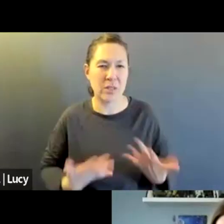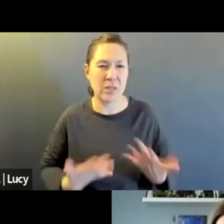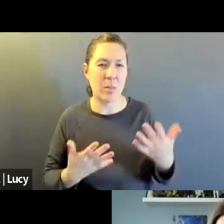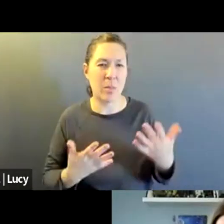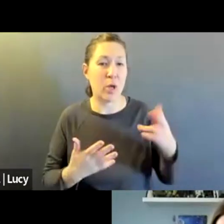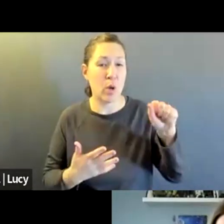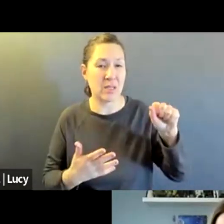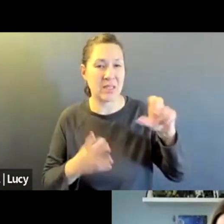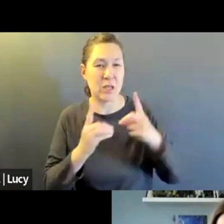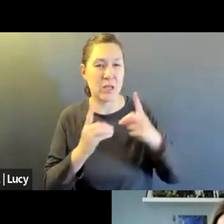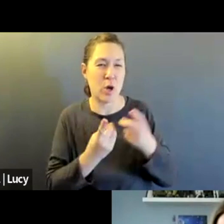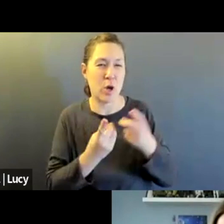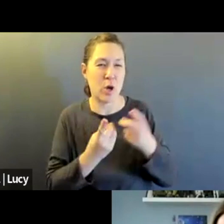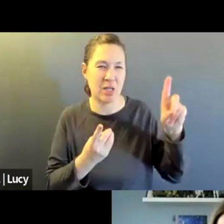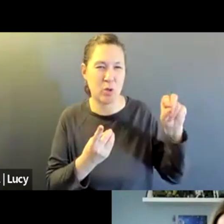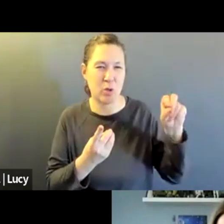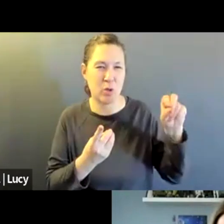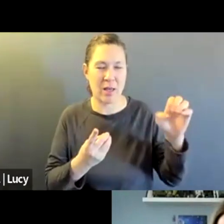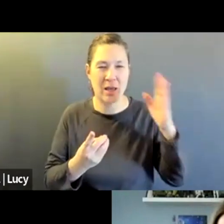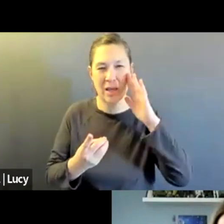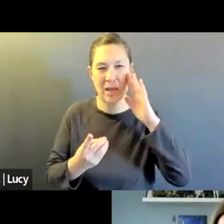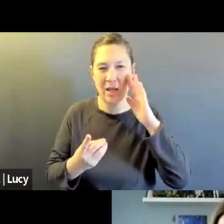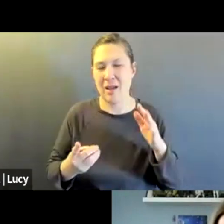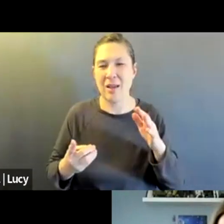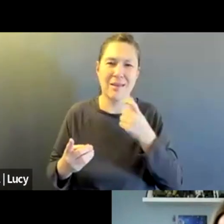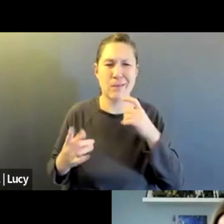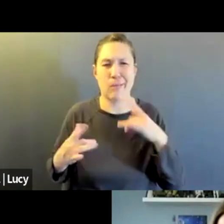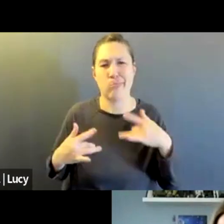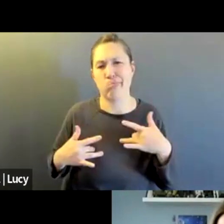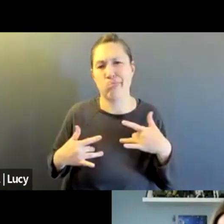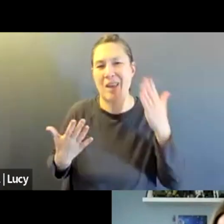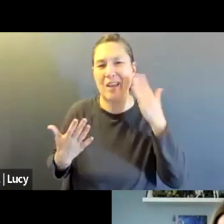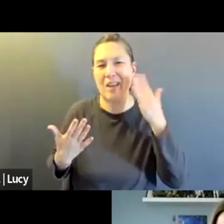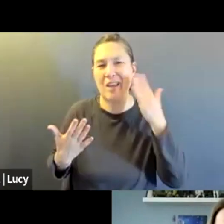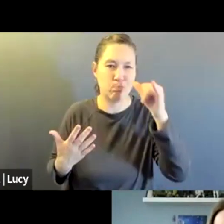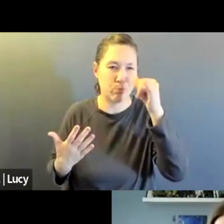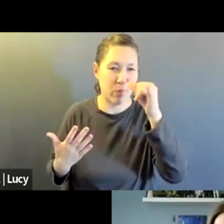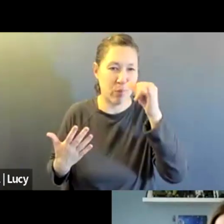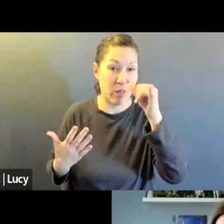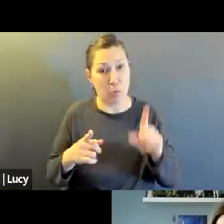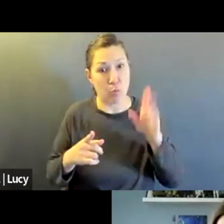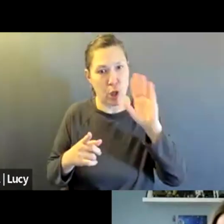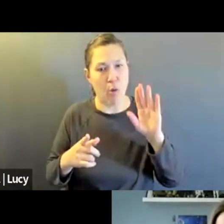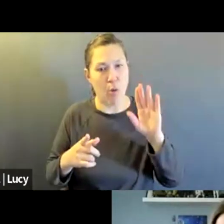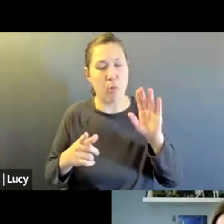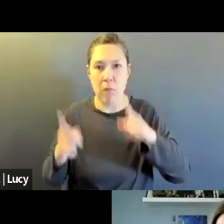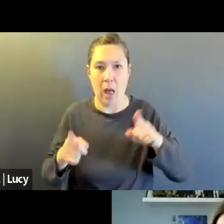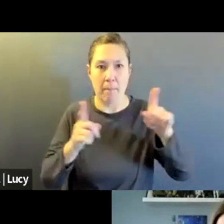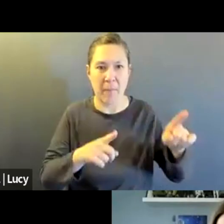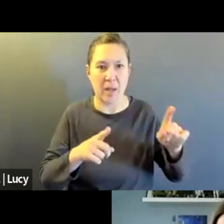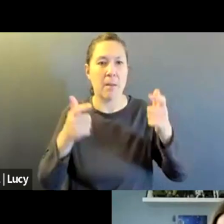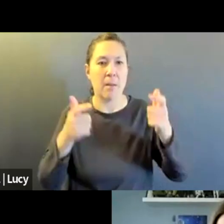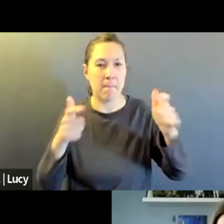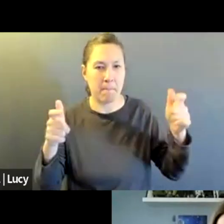of Education. I'm being a little flippant with that what is going on statement, but we know there are some big changes and some big executive orders coming through